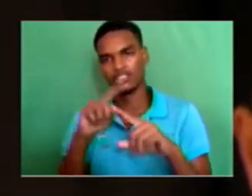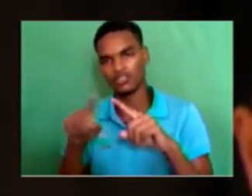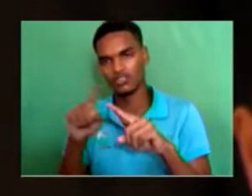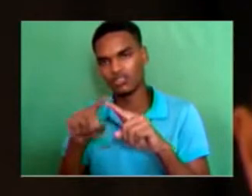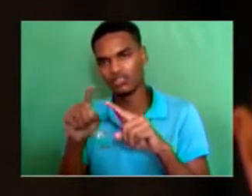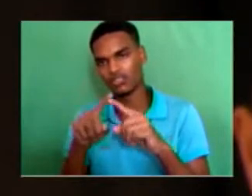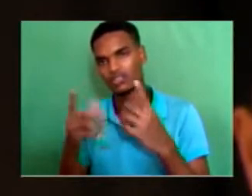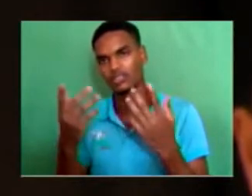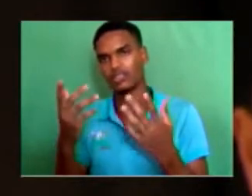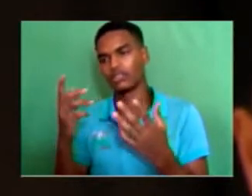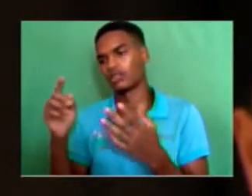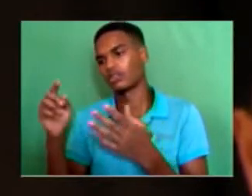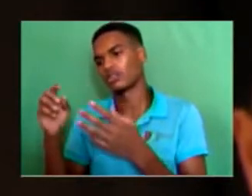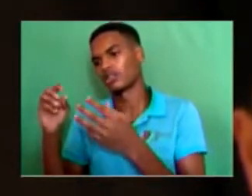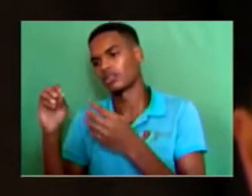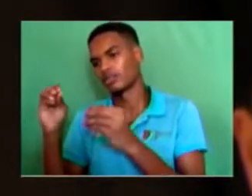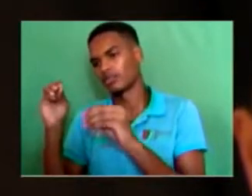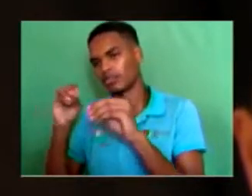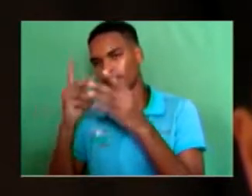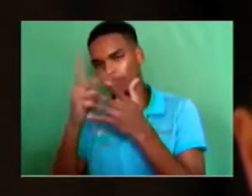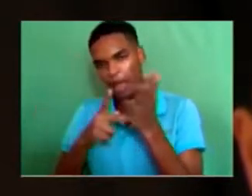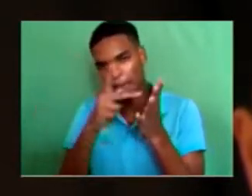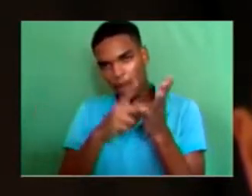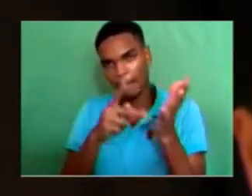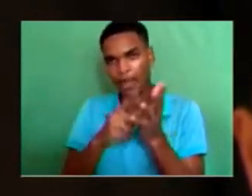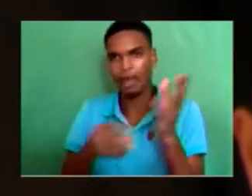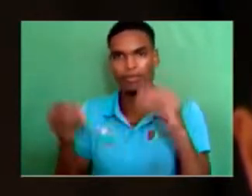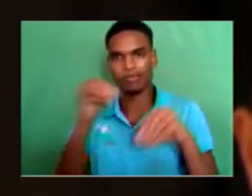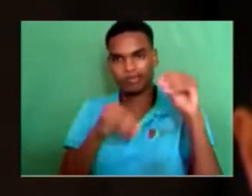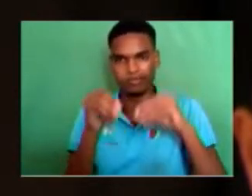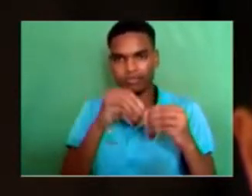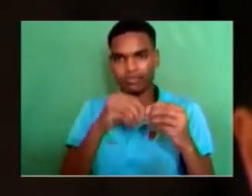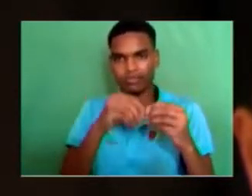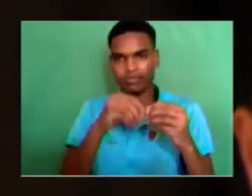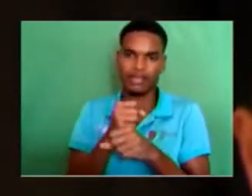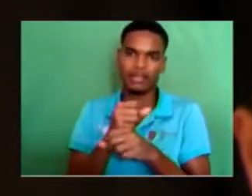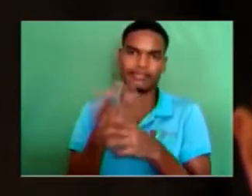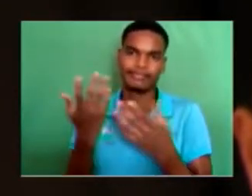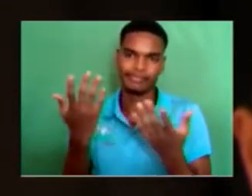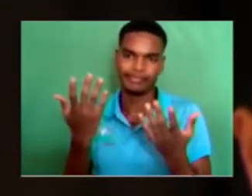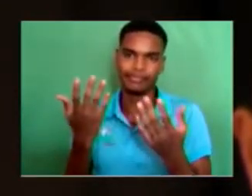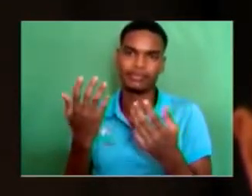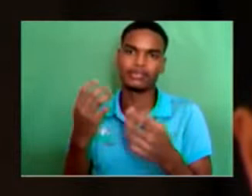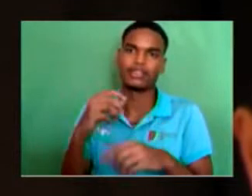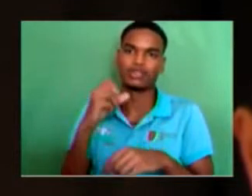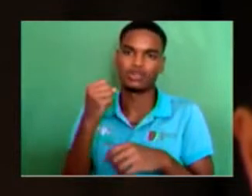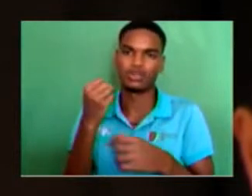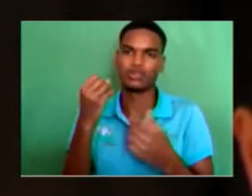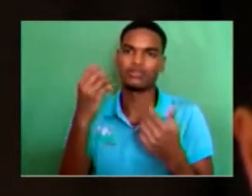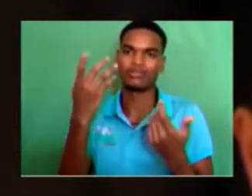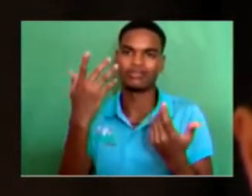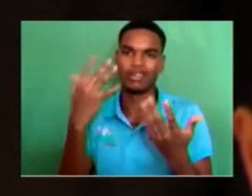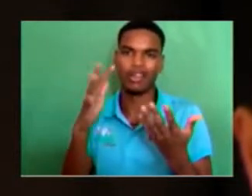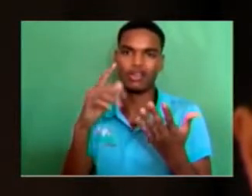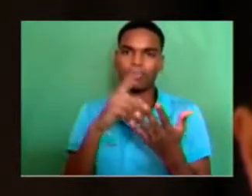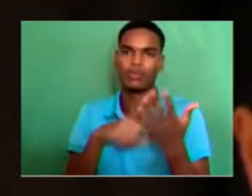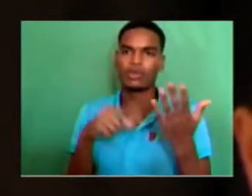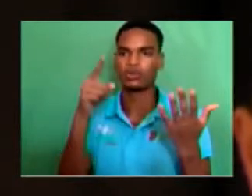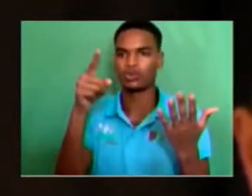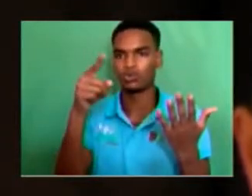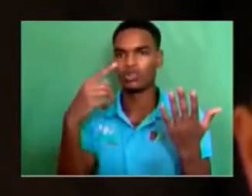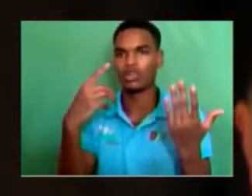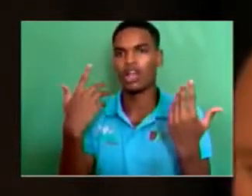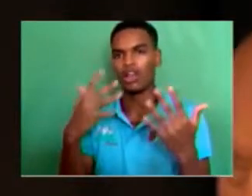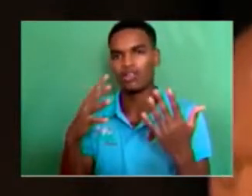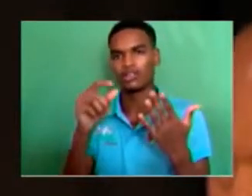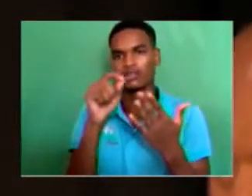actual product. Again, assuming it's already from existing checkbox of elements, which